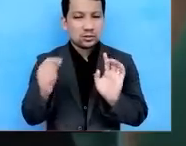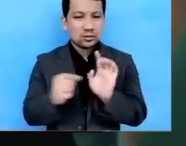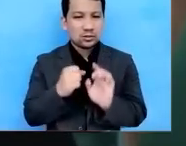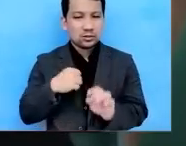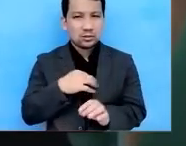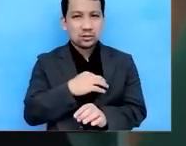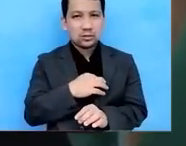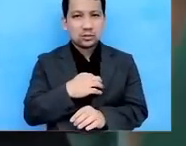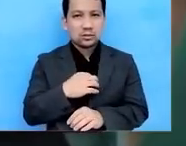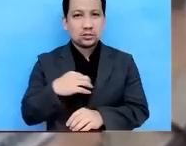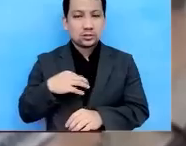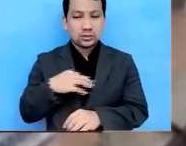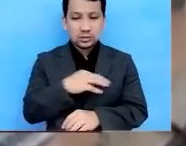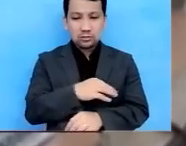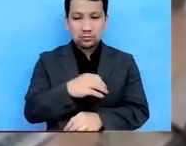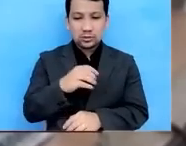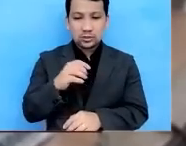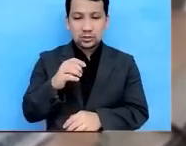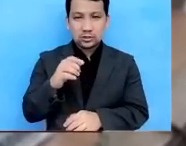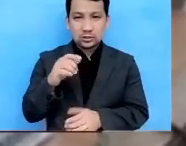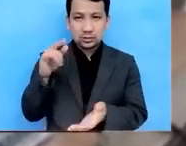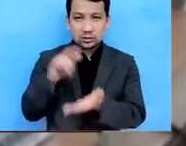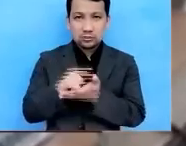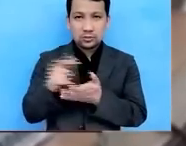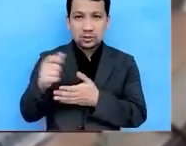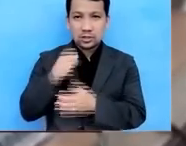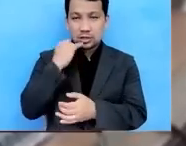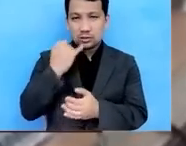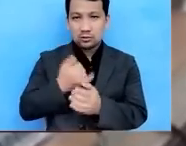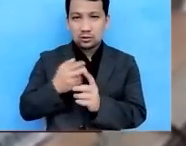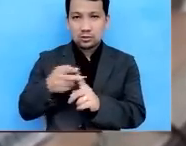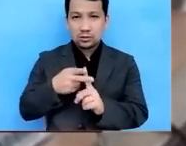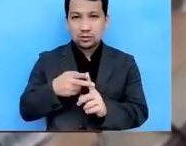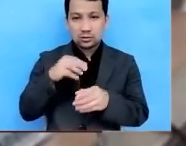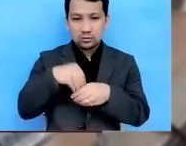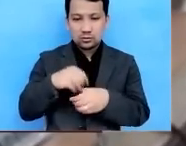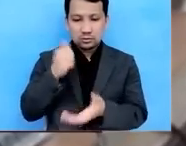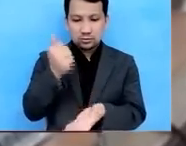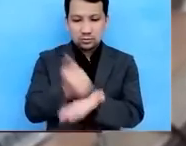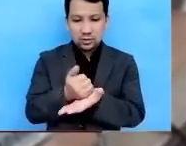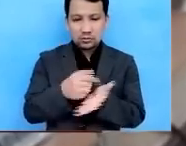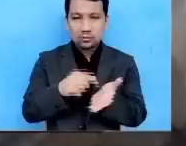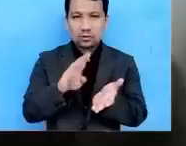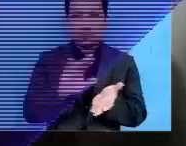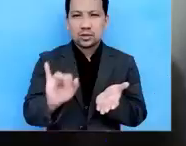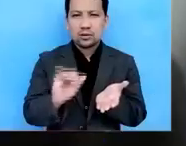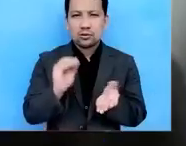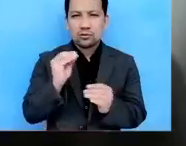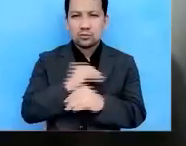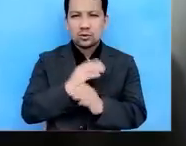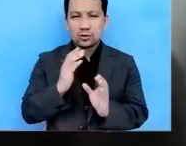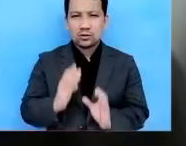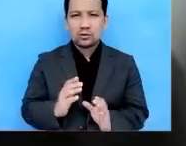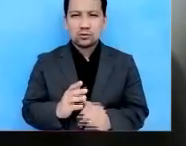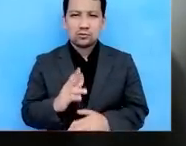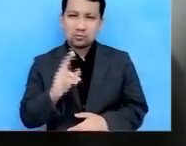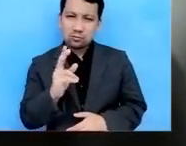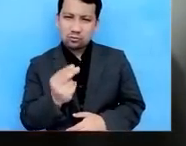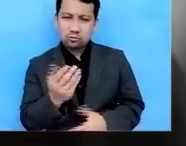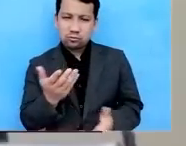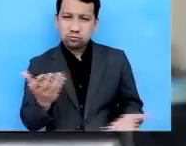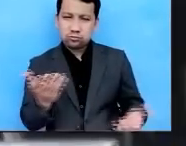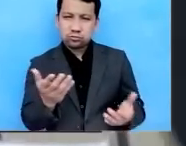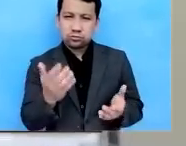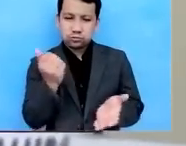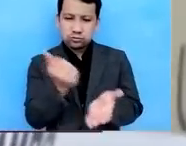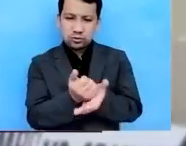na sumundo raw sa kanya. Gayun din ang immigration officer na nagtatak ng kanyang passport. When he was stamping your